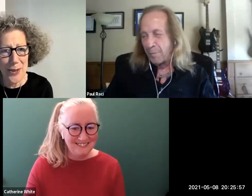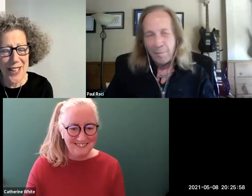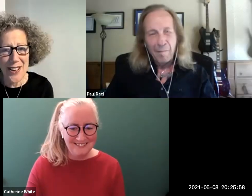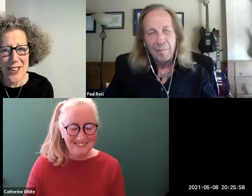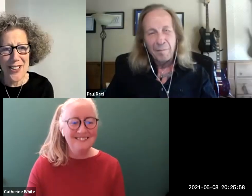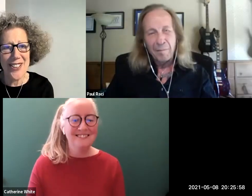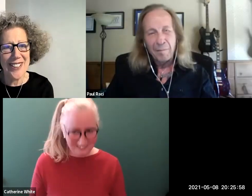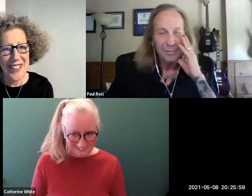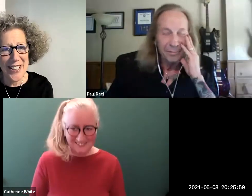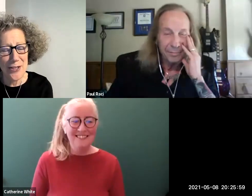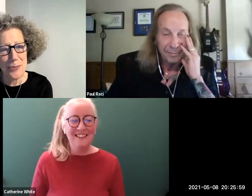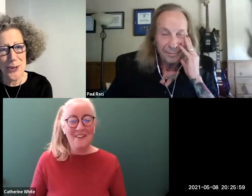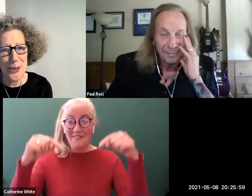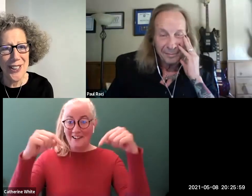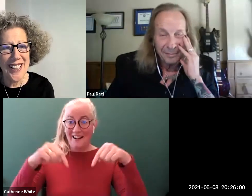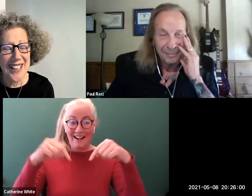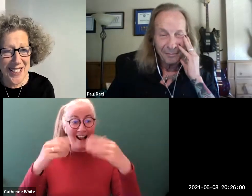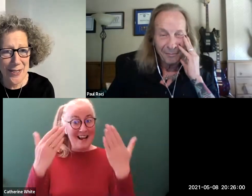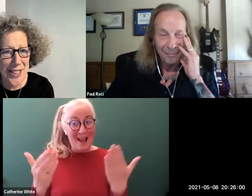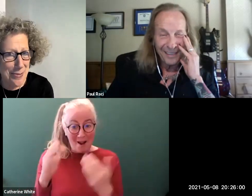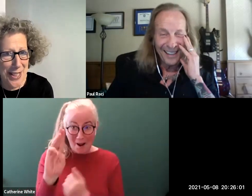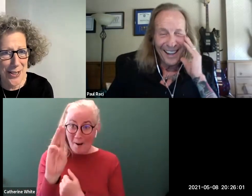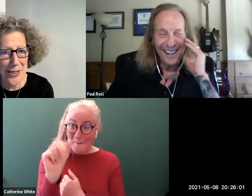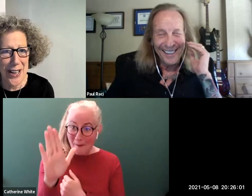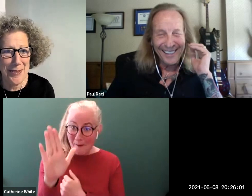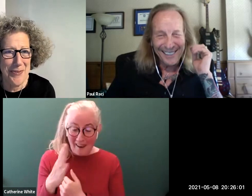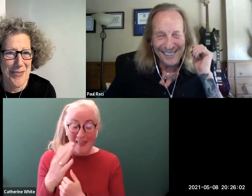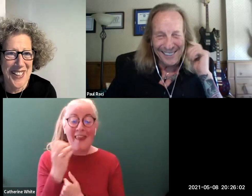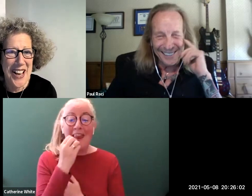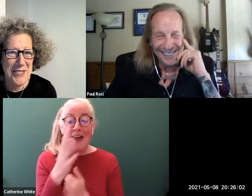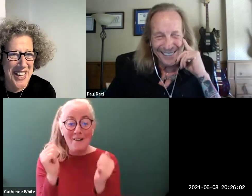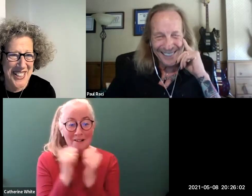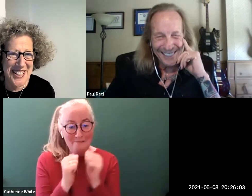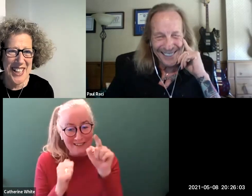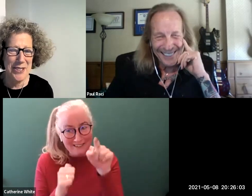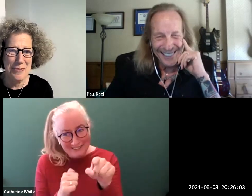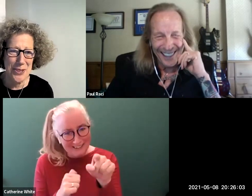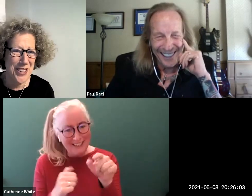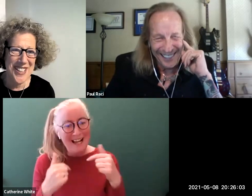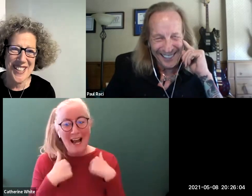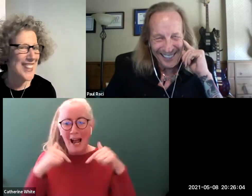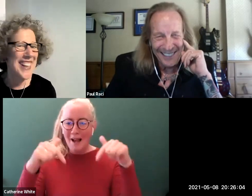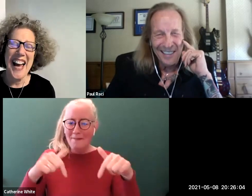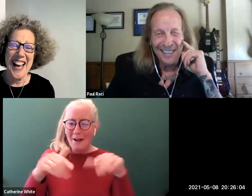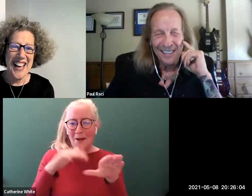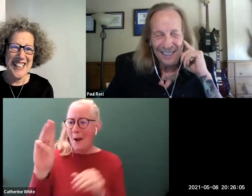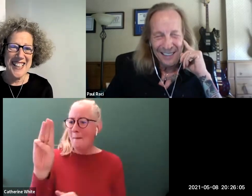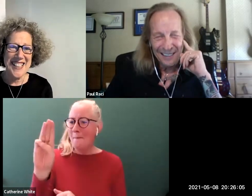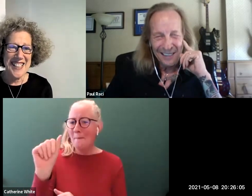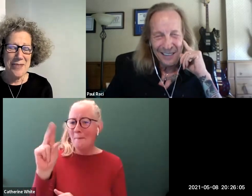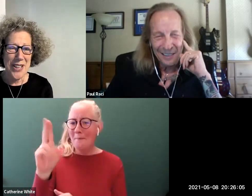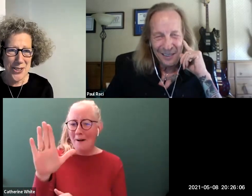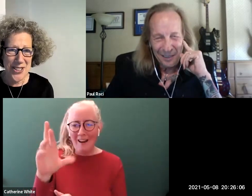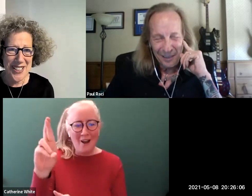Okay, we are live. Paul, it's lovely to meet you. I'm here today with Paul Raci,